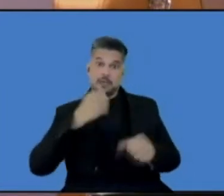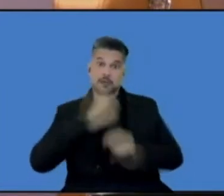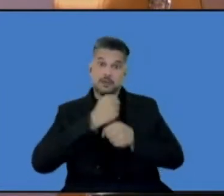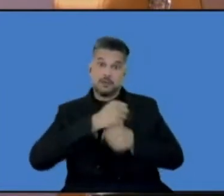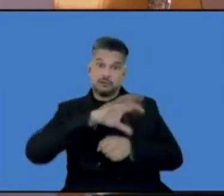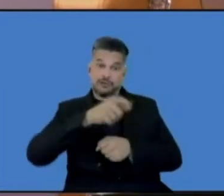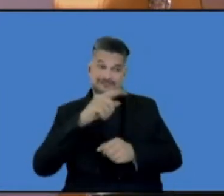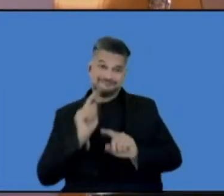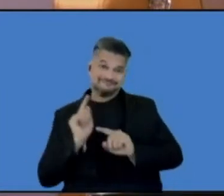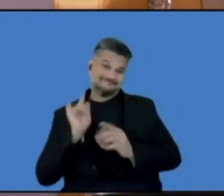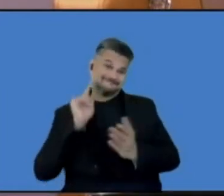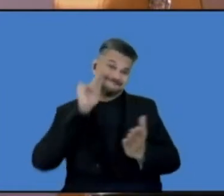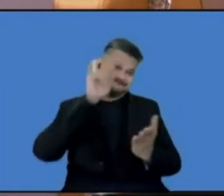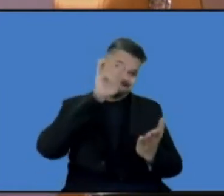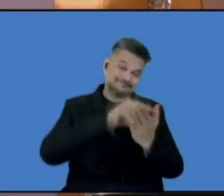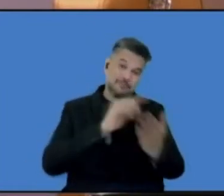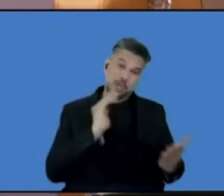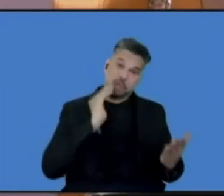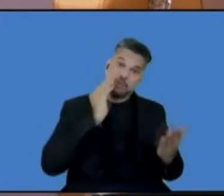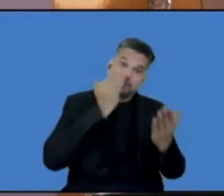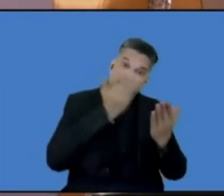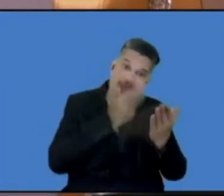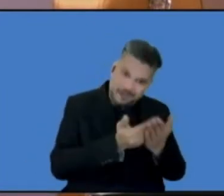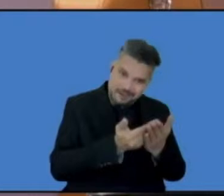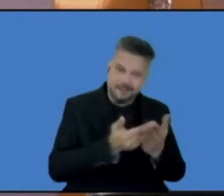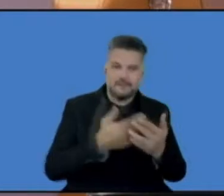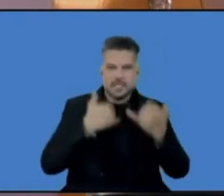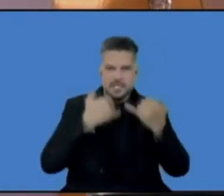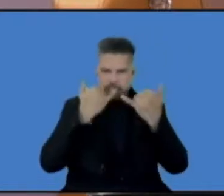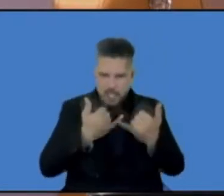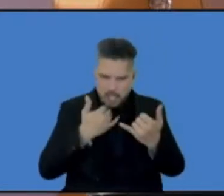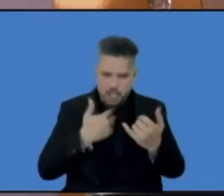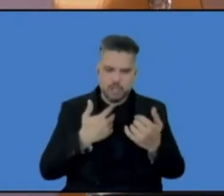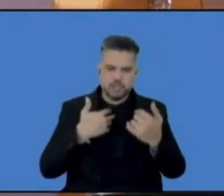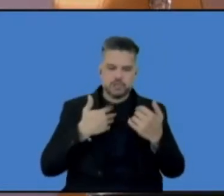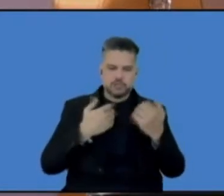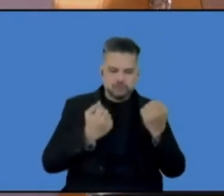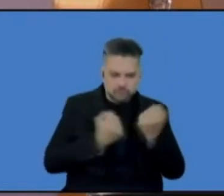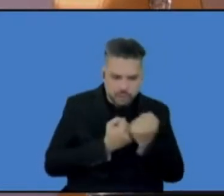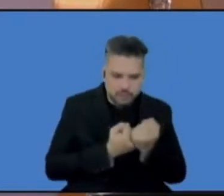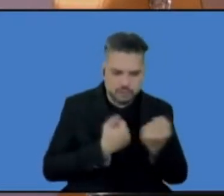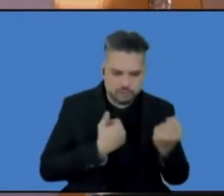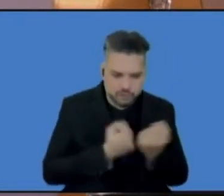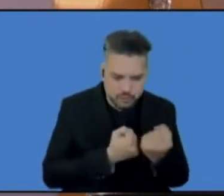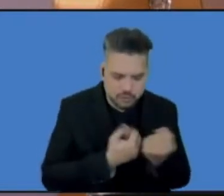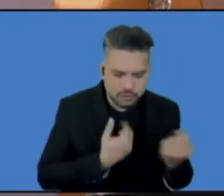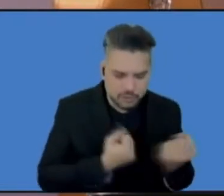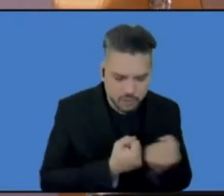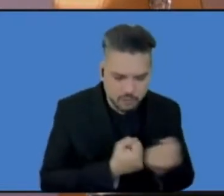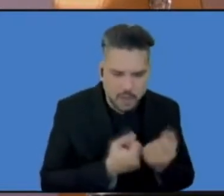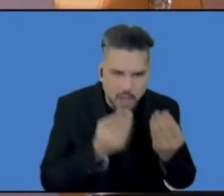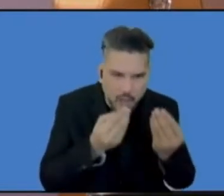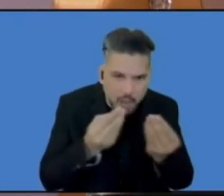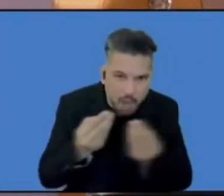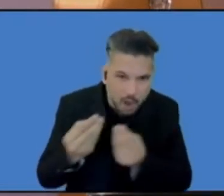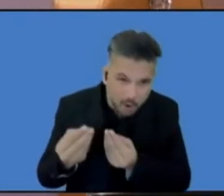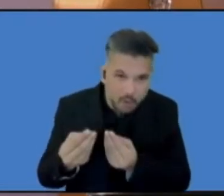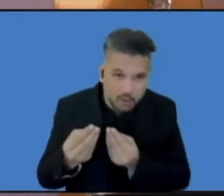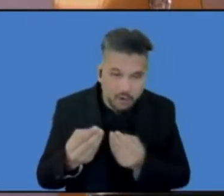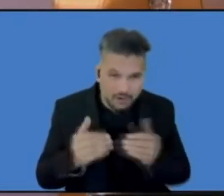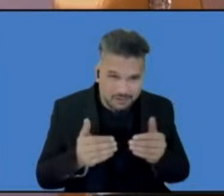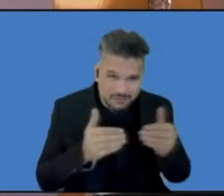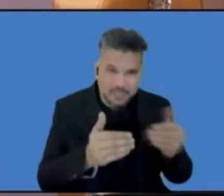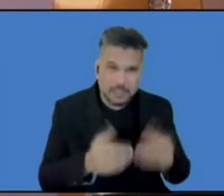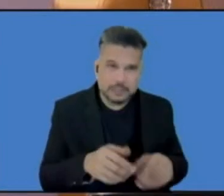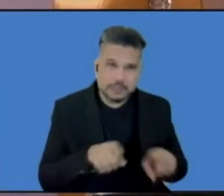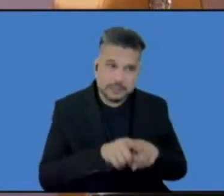work more and more, because we try to facilitate the return of the Indonesian migrants, particularly those who are